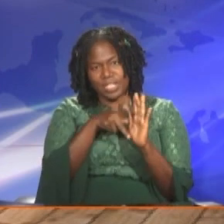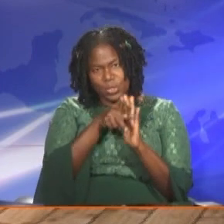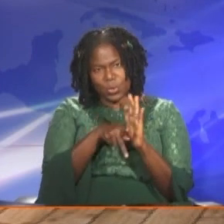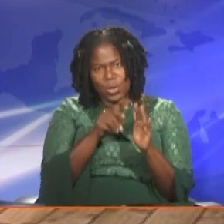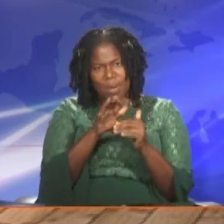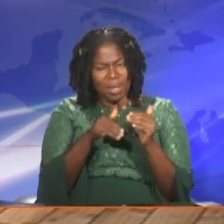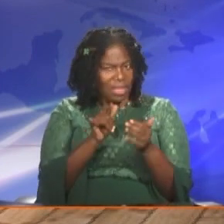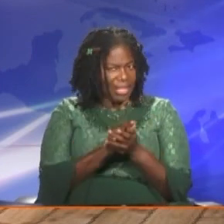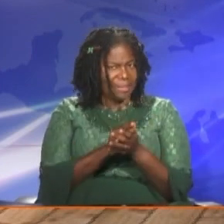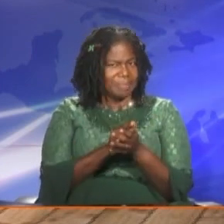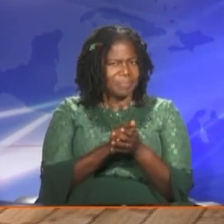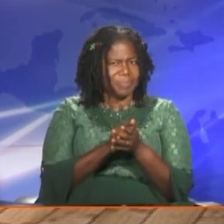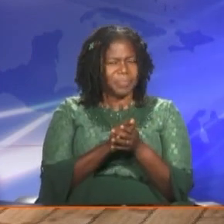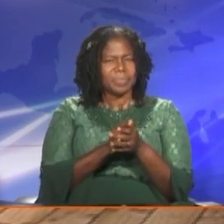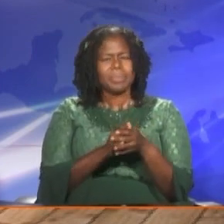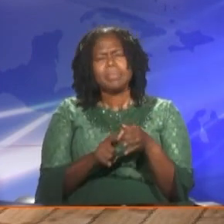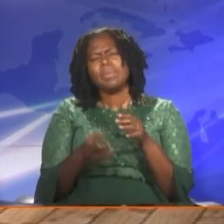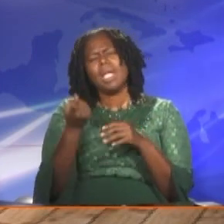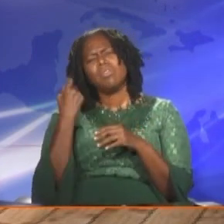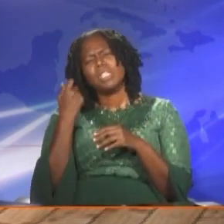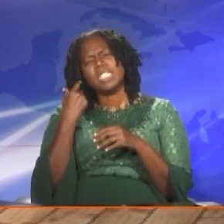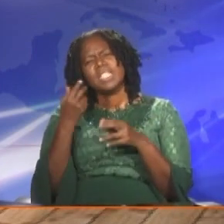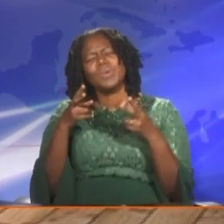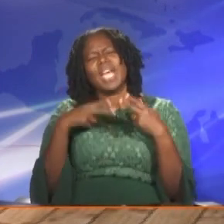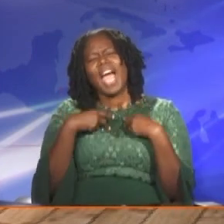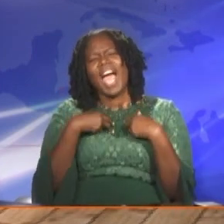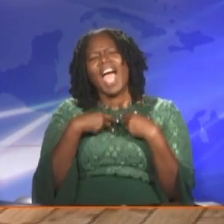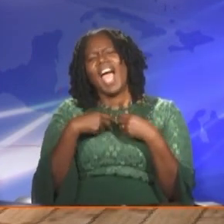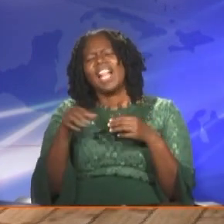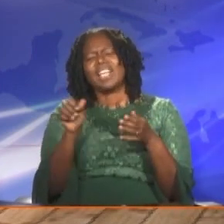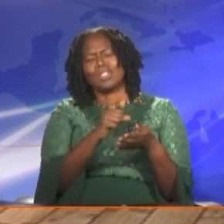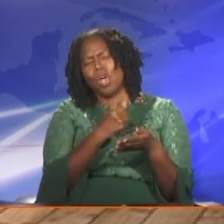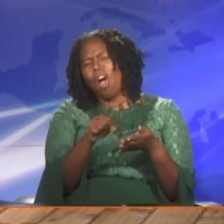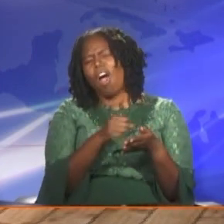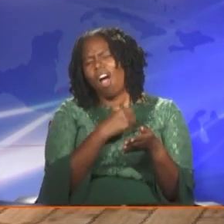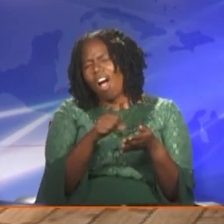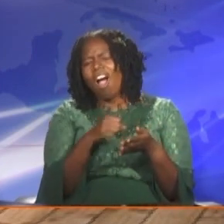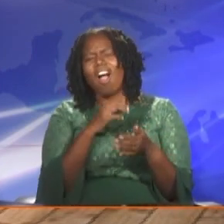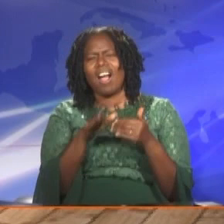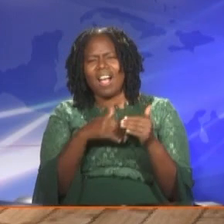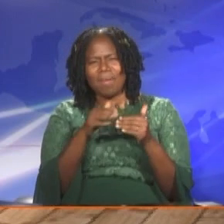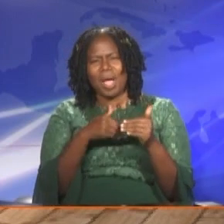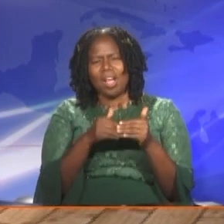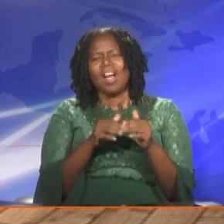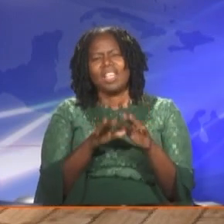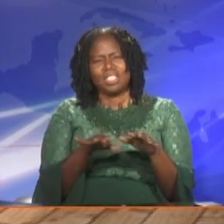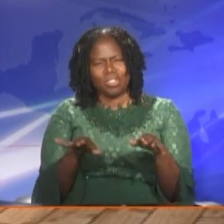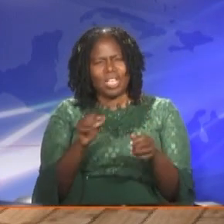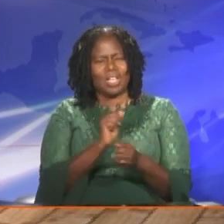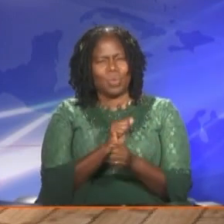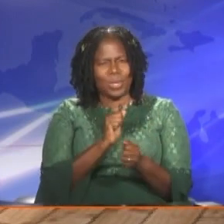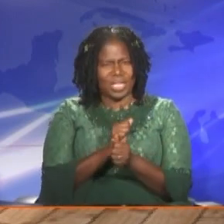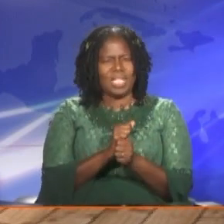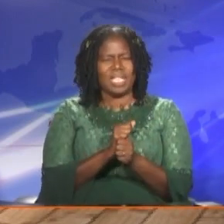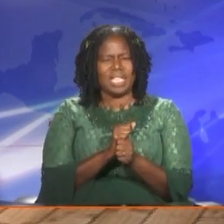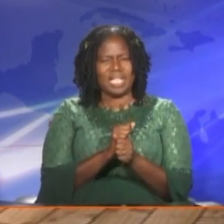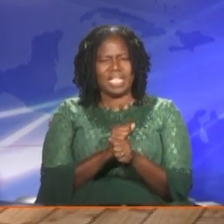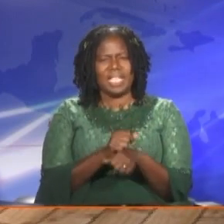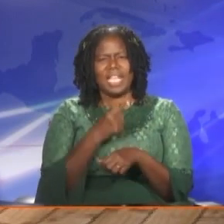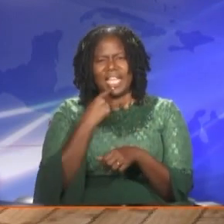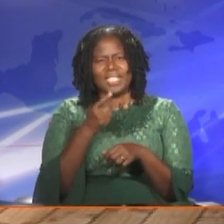prevent, eliminate it. And just recently we had a jingles competition. And we had prizes for the top